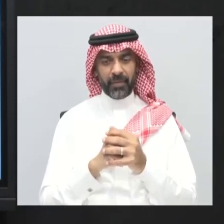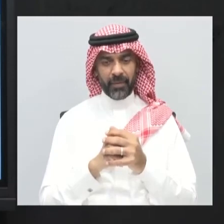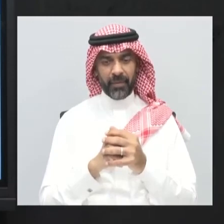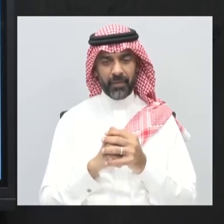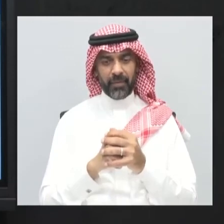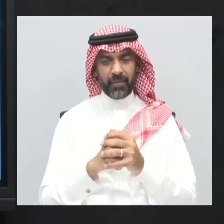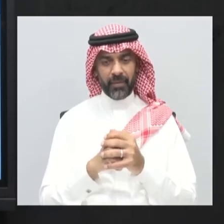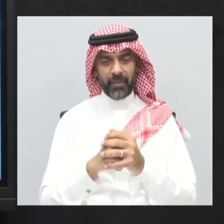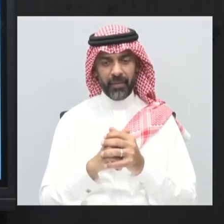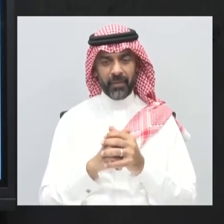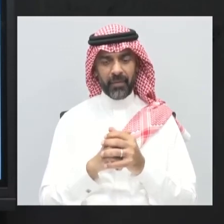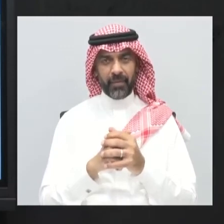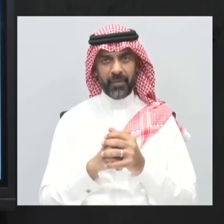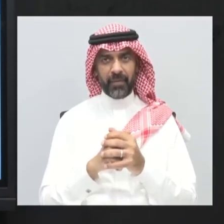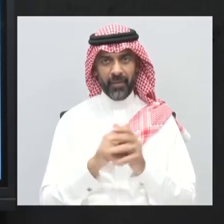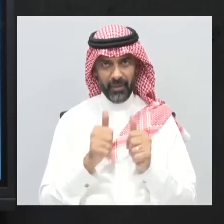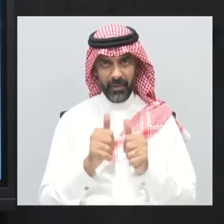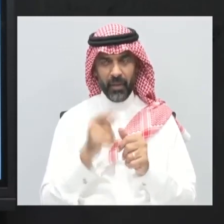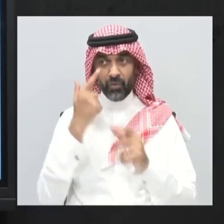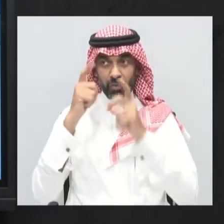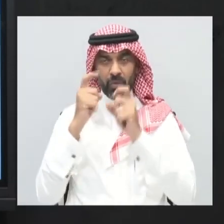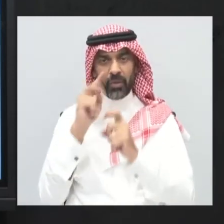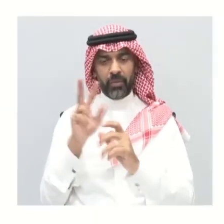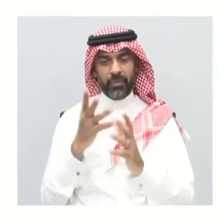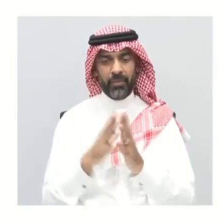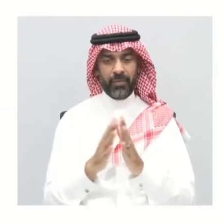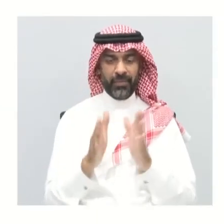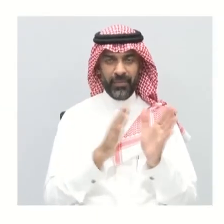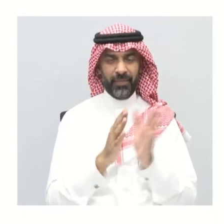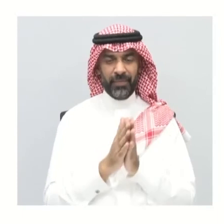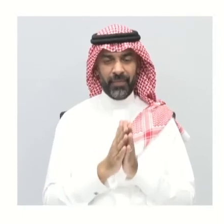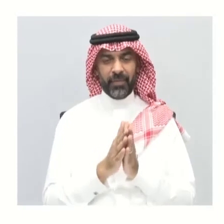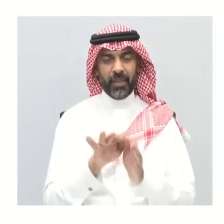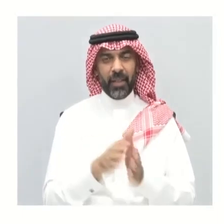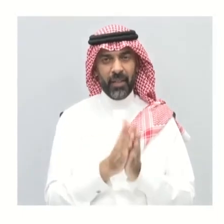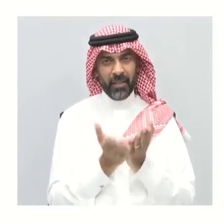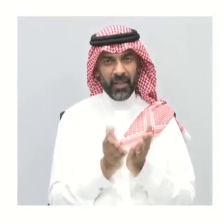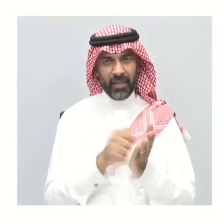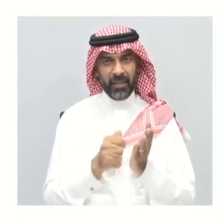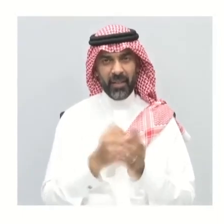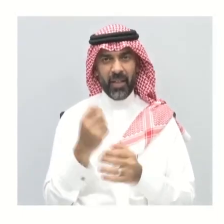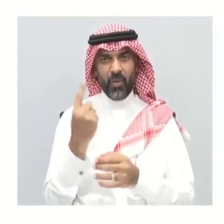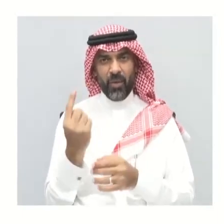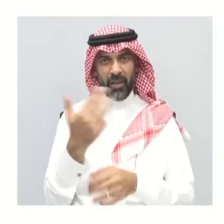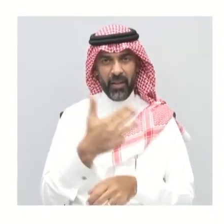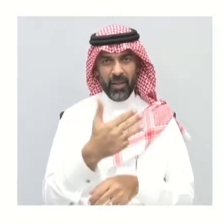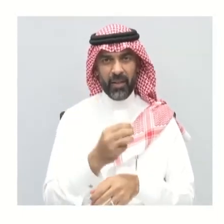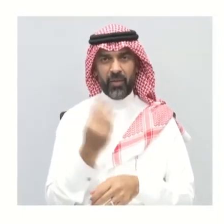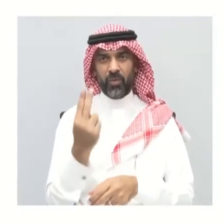If it's windy, write windy. Okay? Now, on pages 91 and 92, we